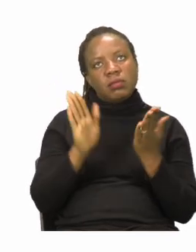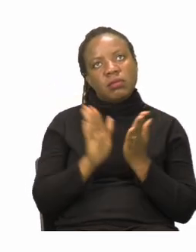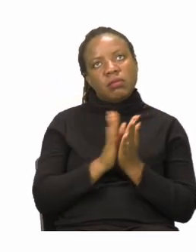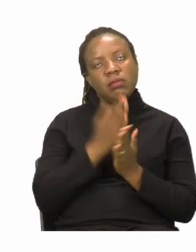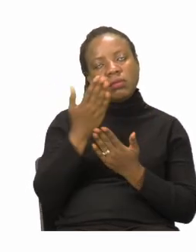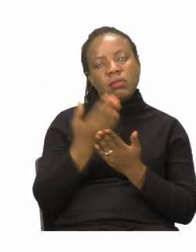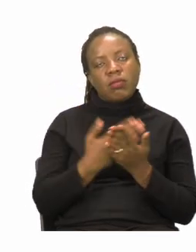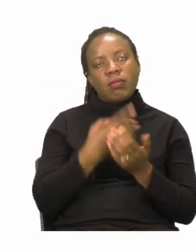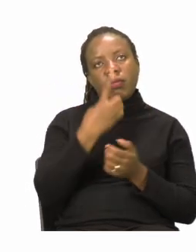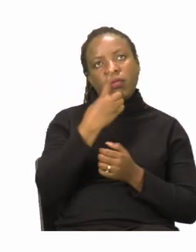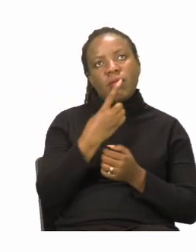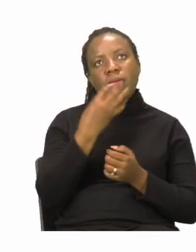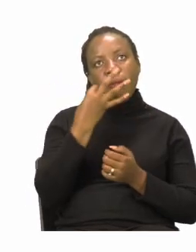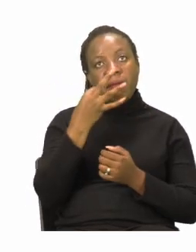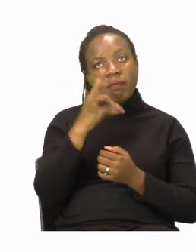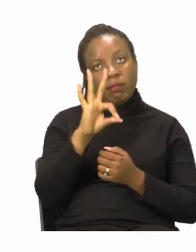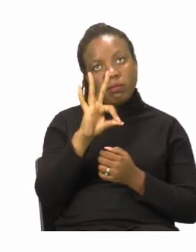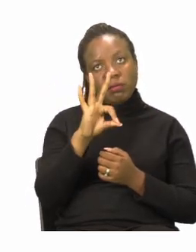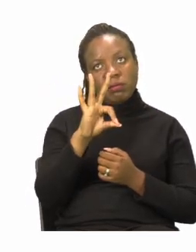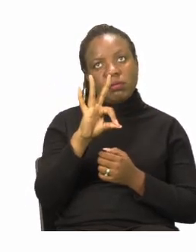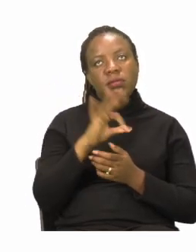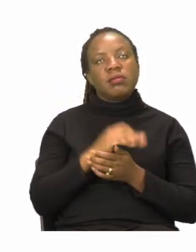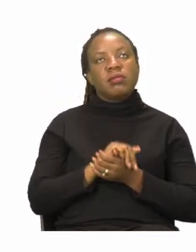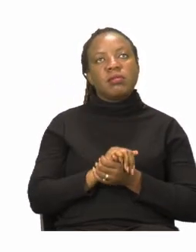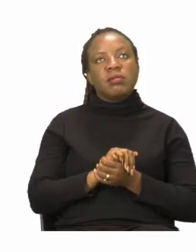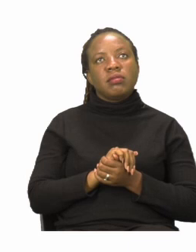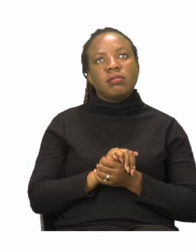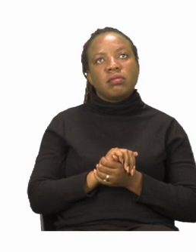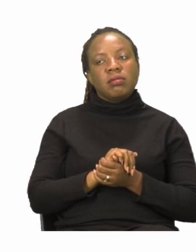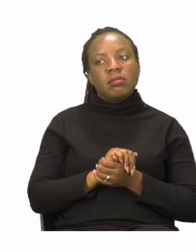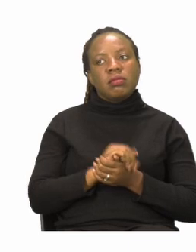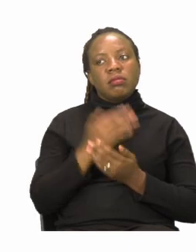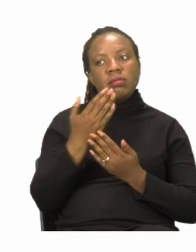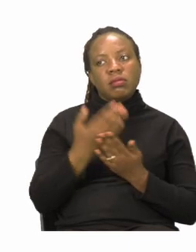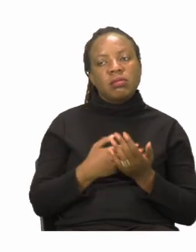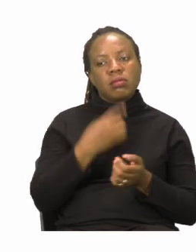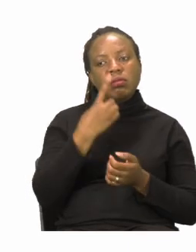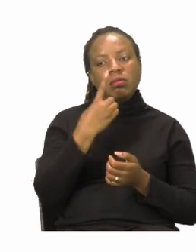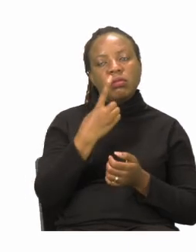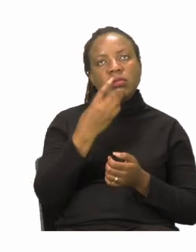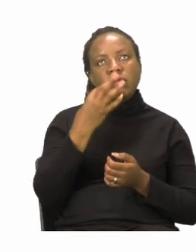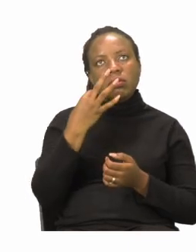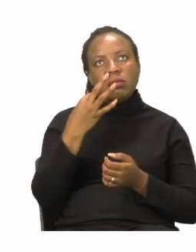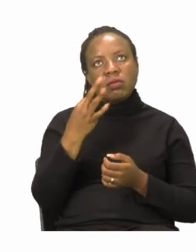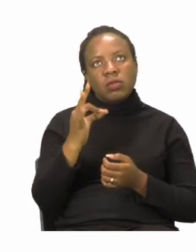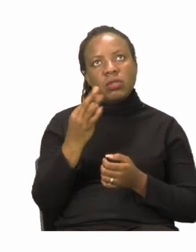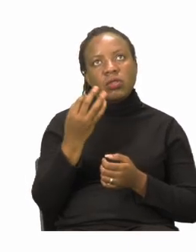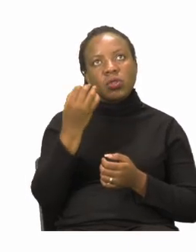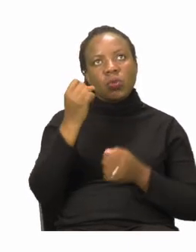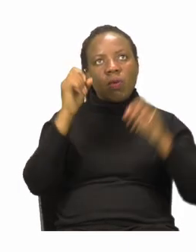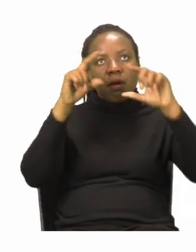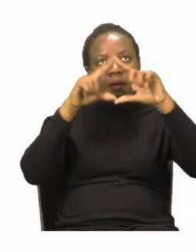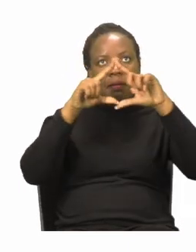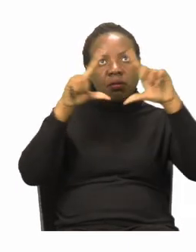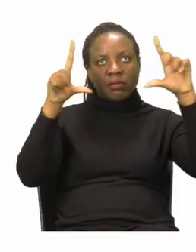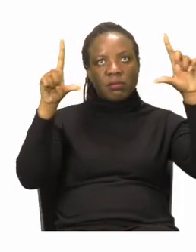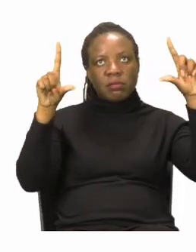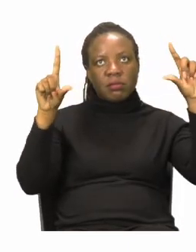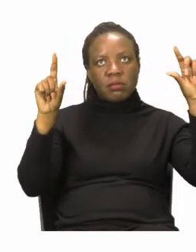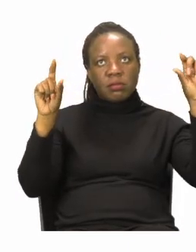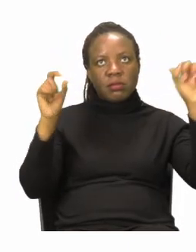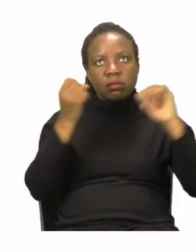19 in our booklets. Now on page 19, you will see you have a block with counting